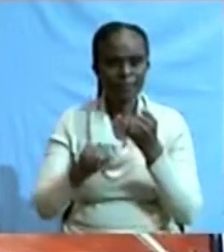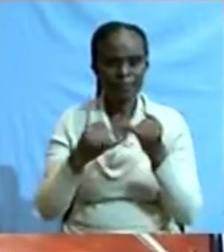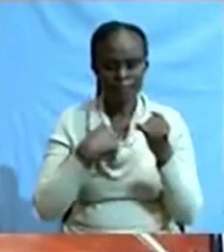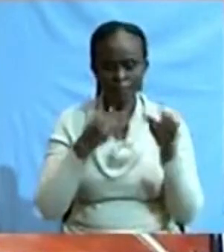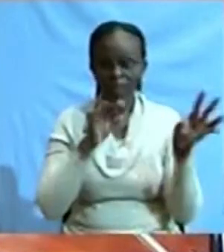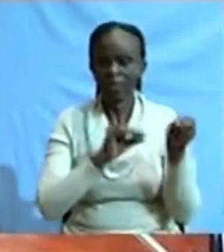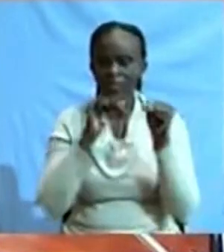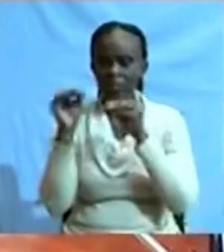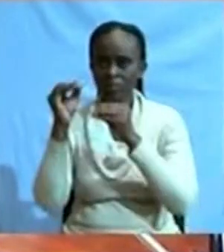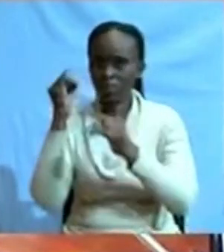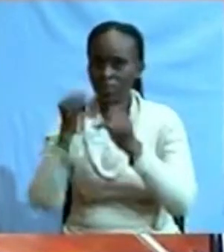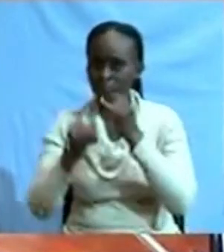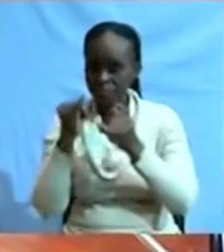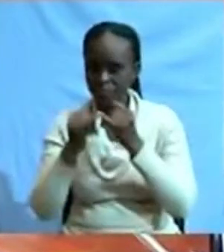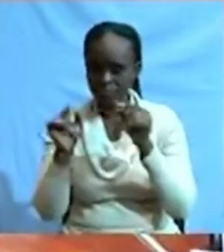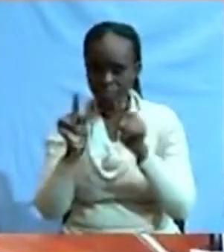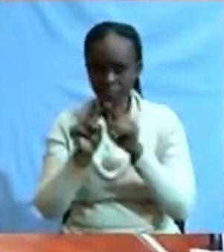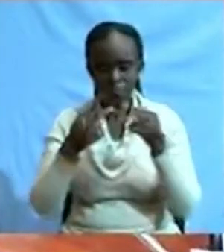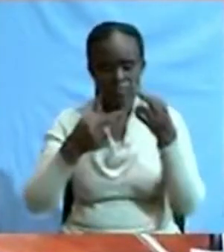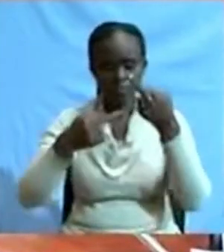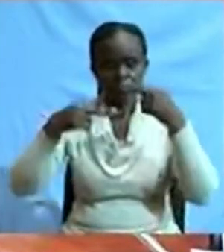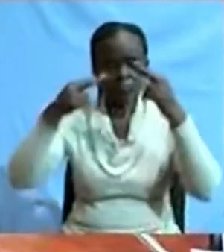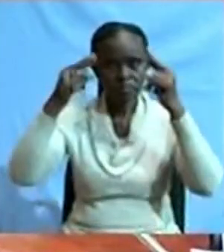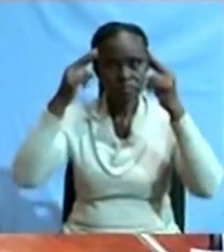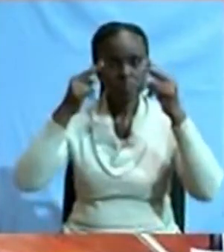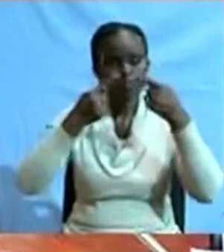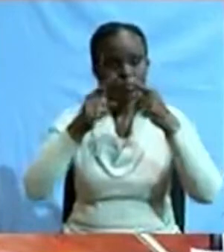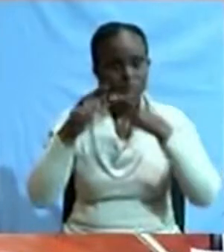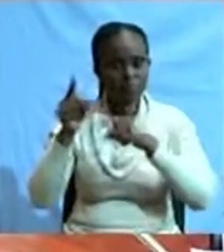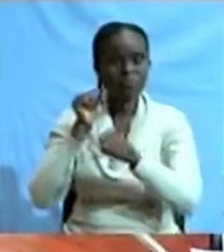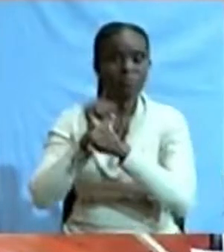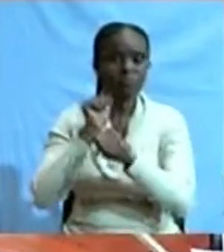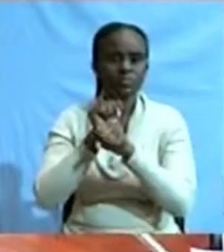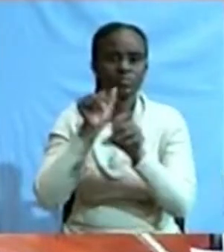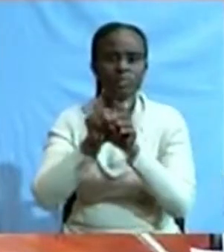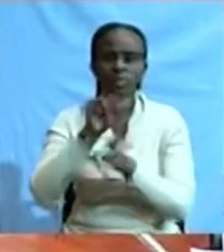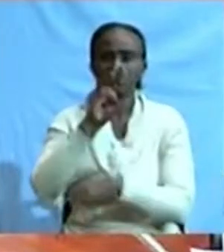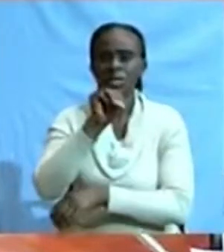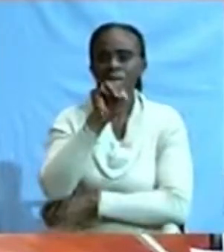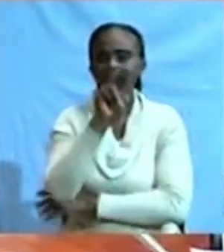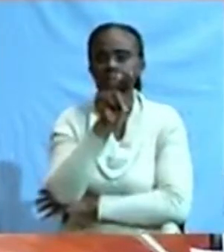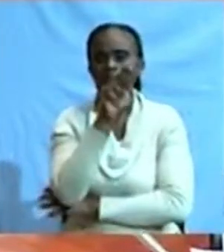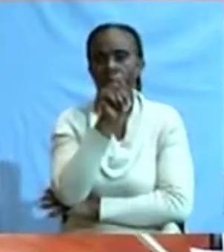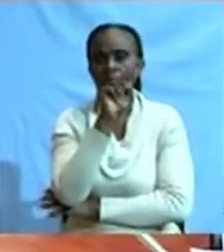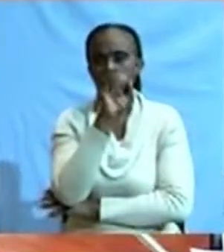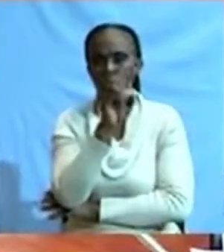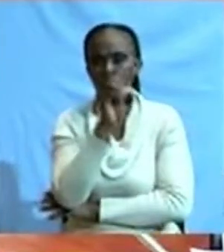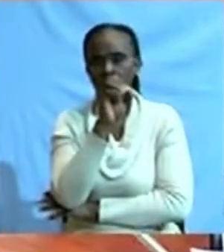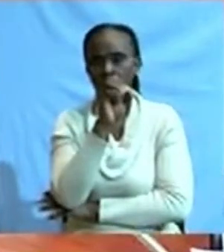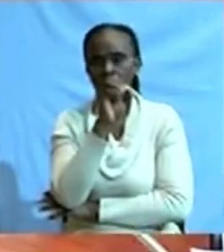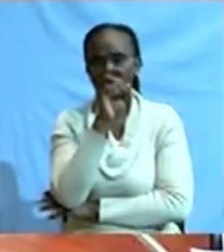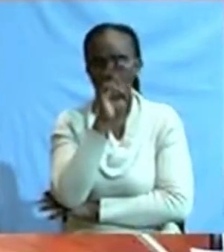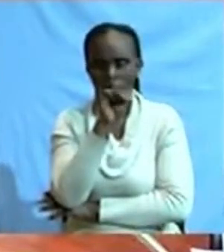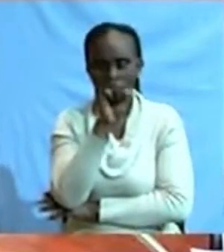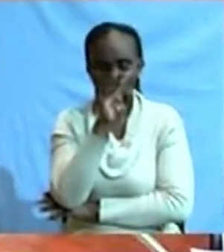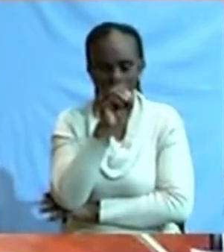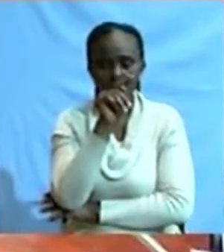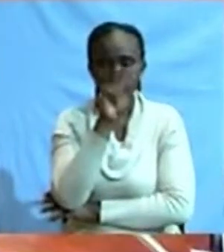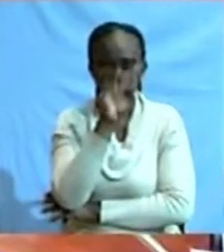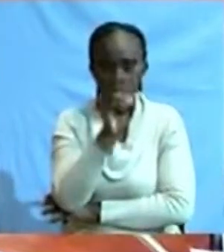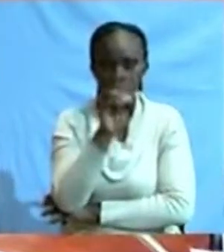move to completion and rehabilitation of various works in Motomoto Ward under Lot